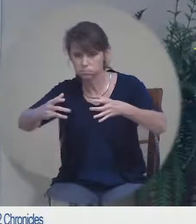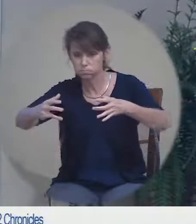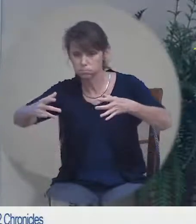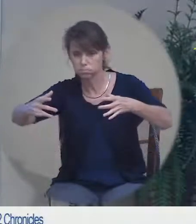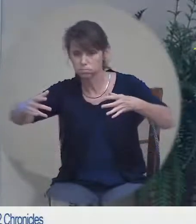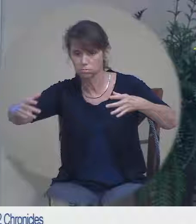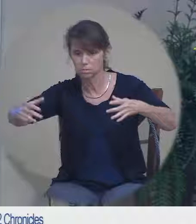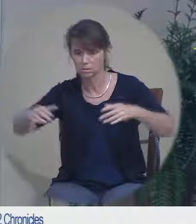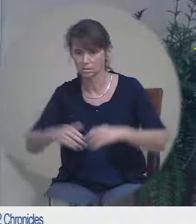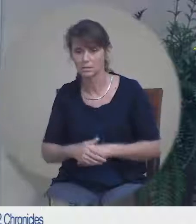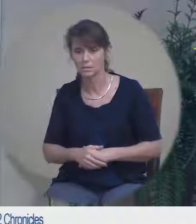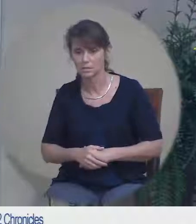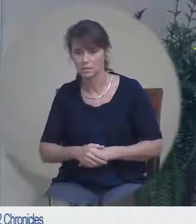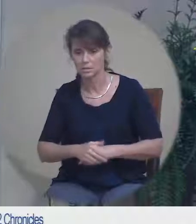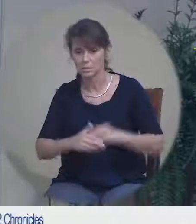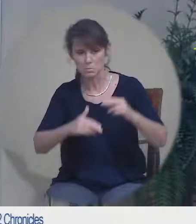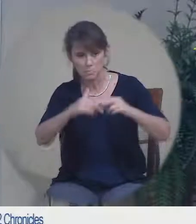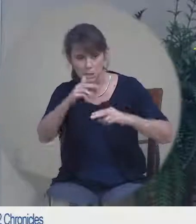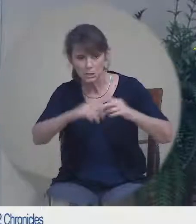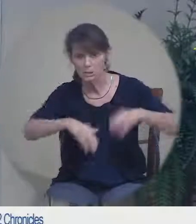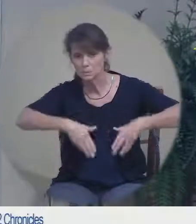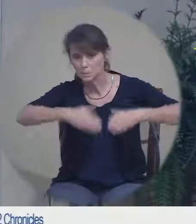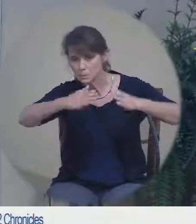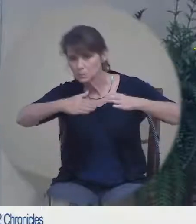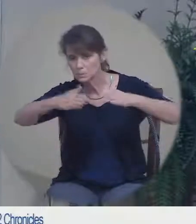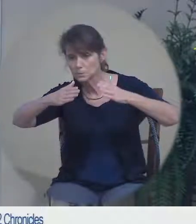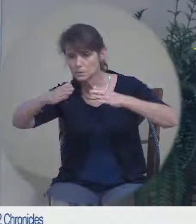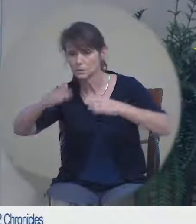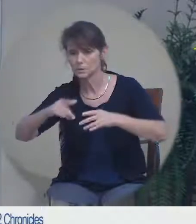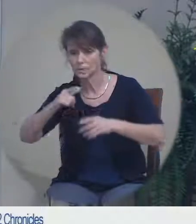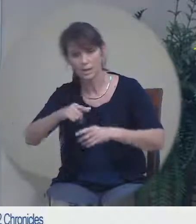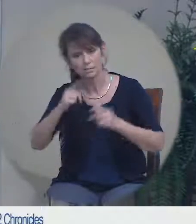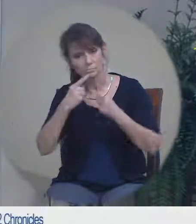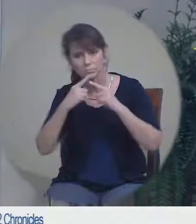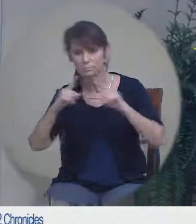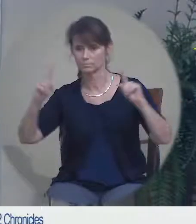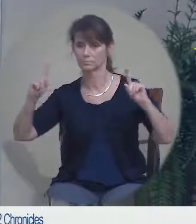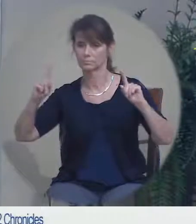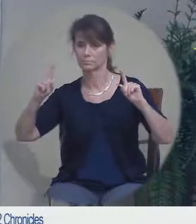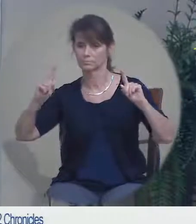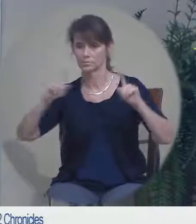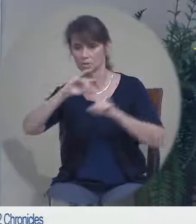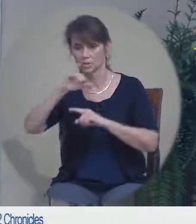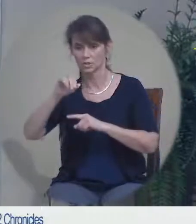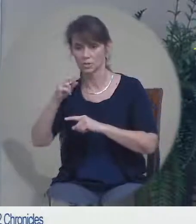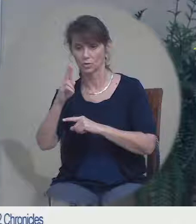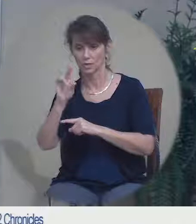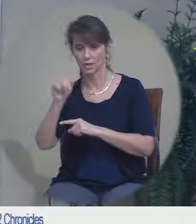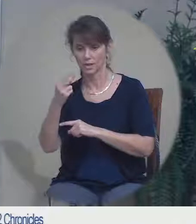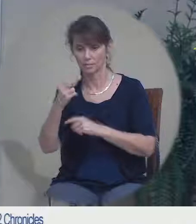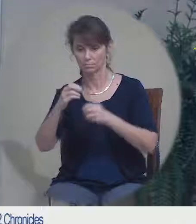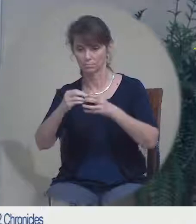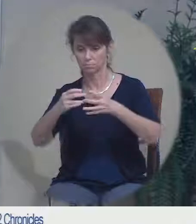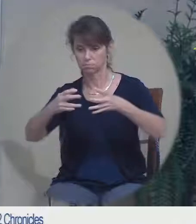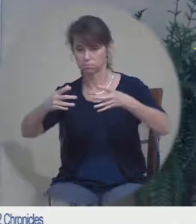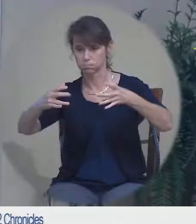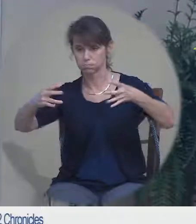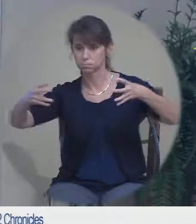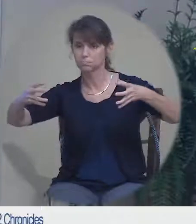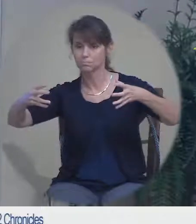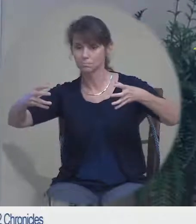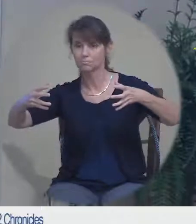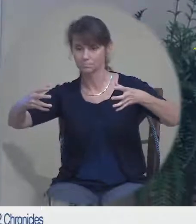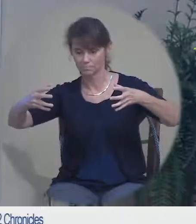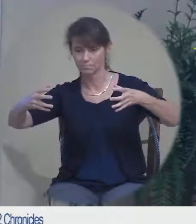building projects in Jerusalem. He had a lot of success, and Judah grew.